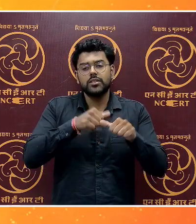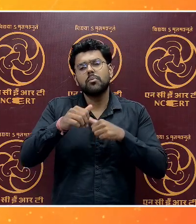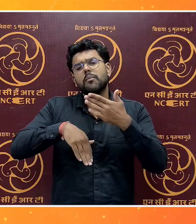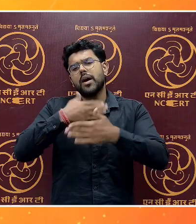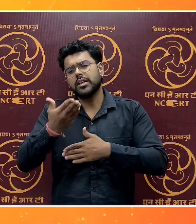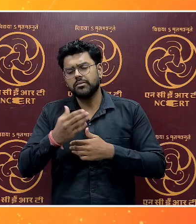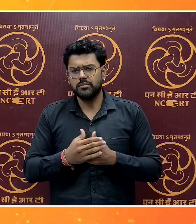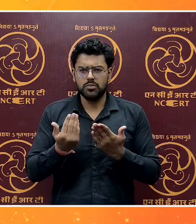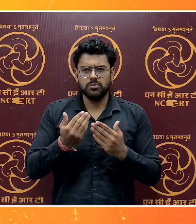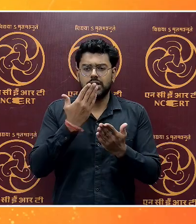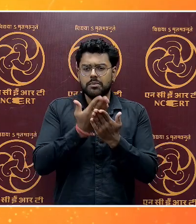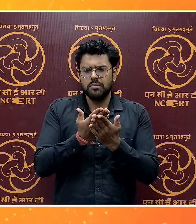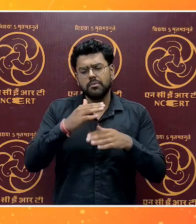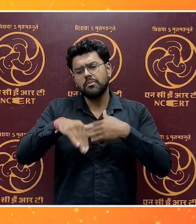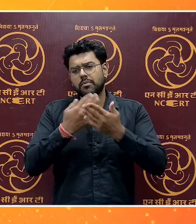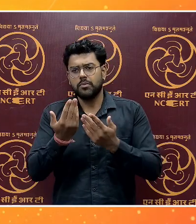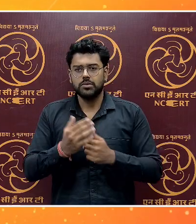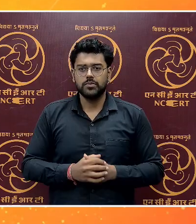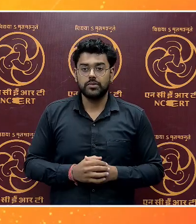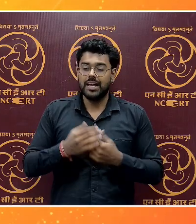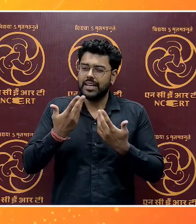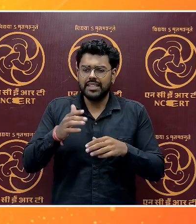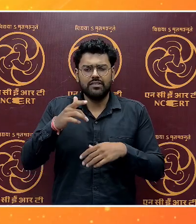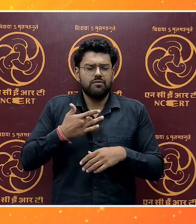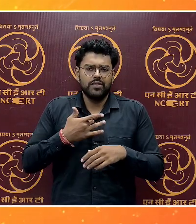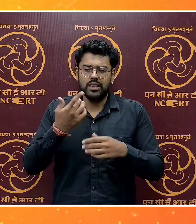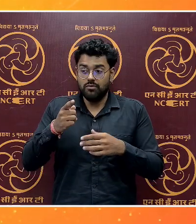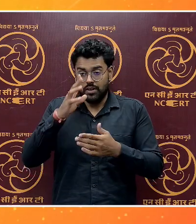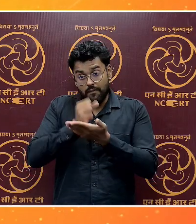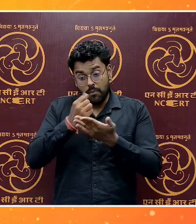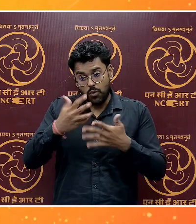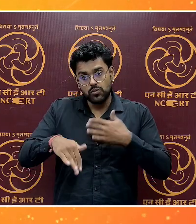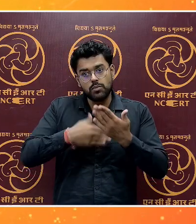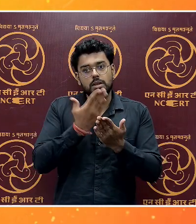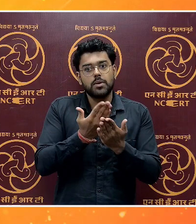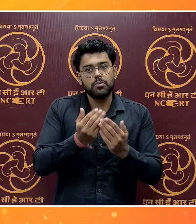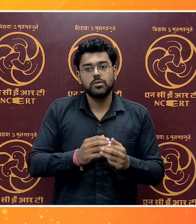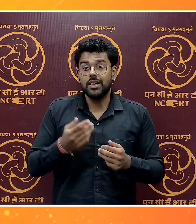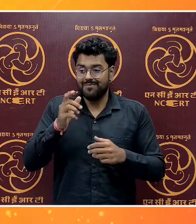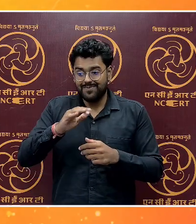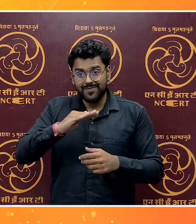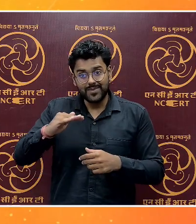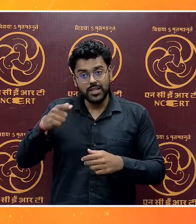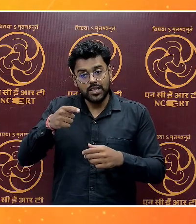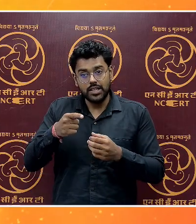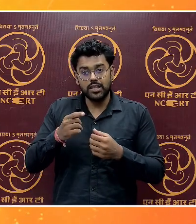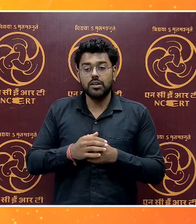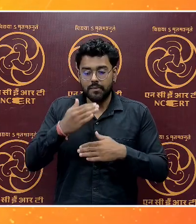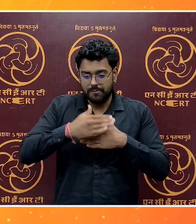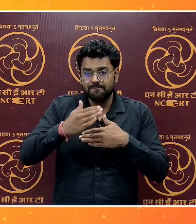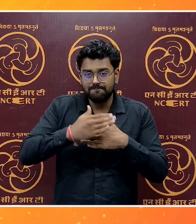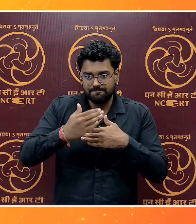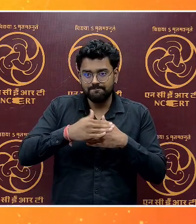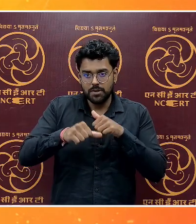on by next day or few hours or any time you can continue, because you can see that particular student screening is ongoing